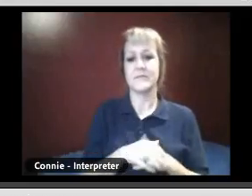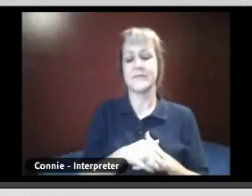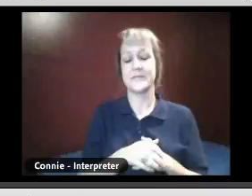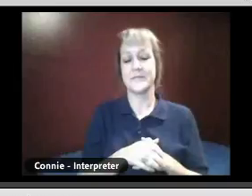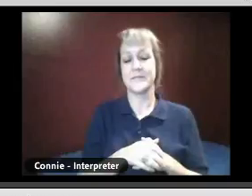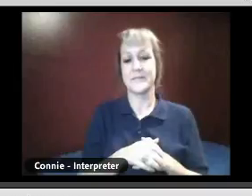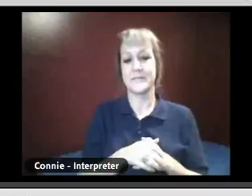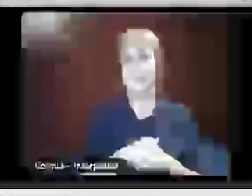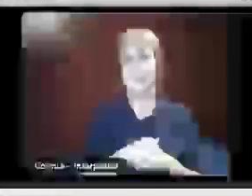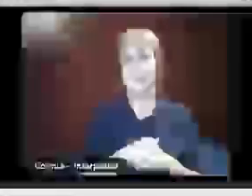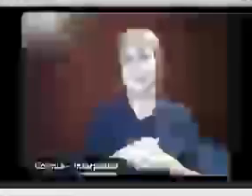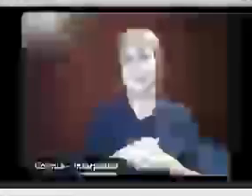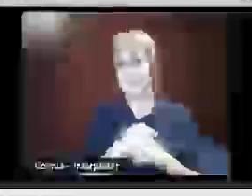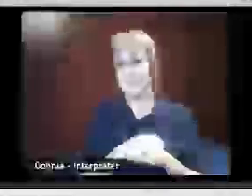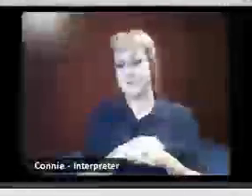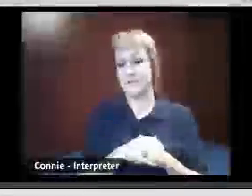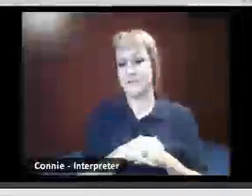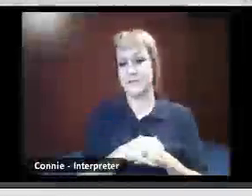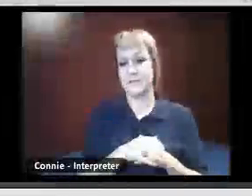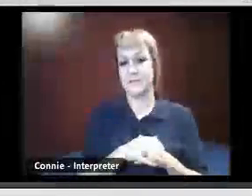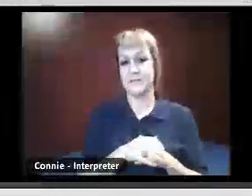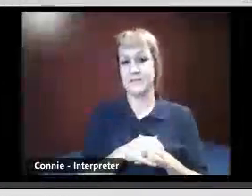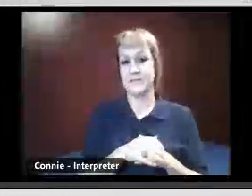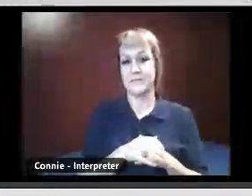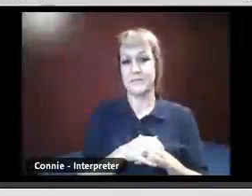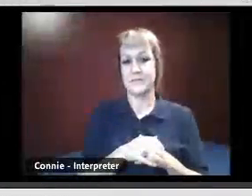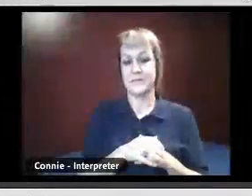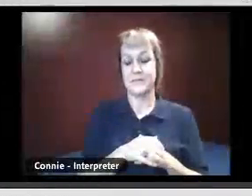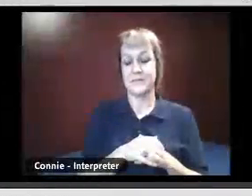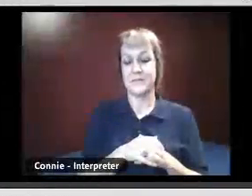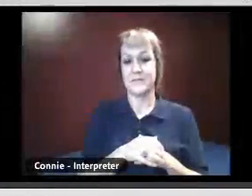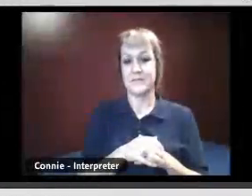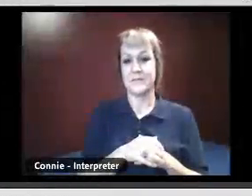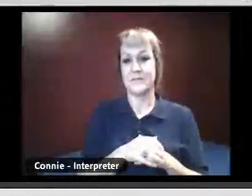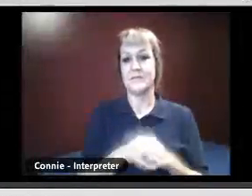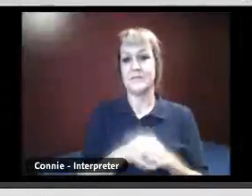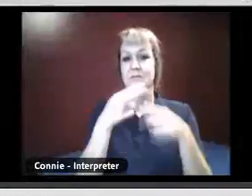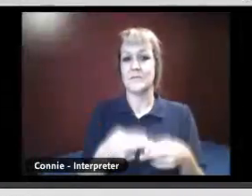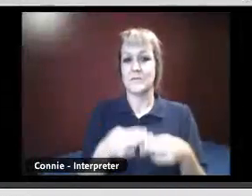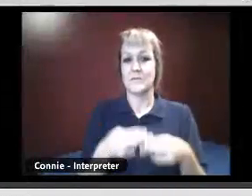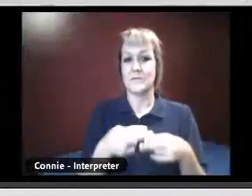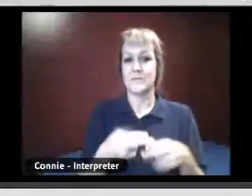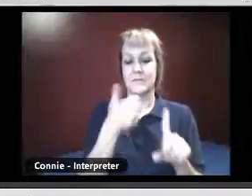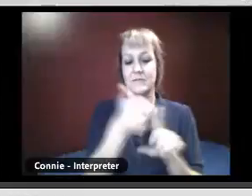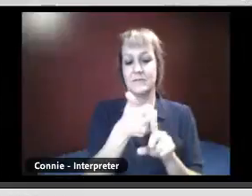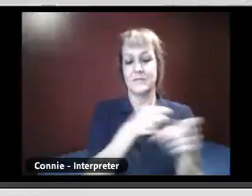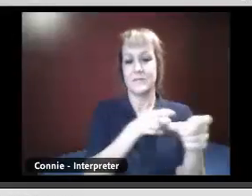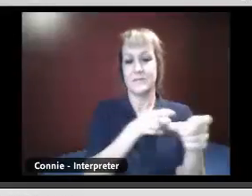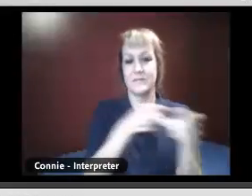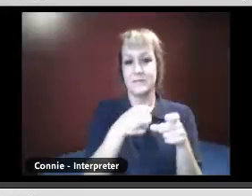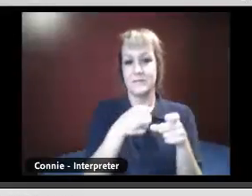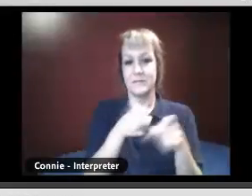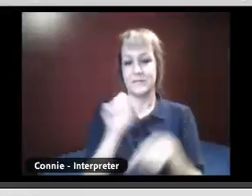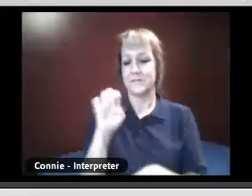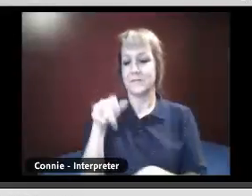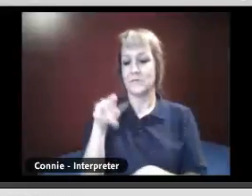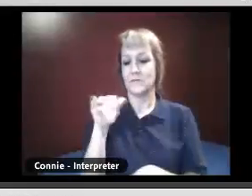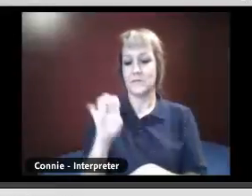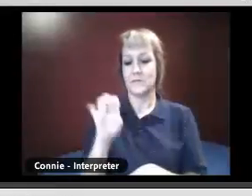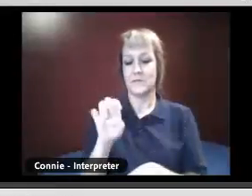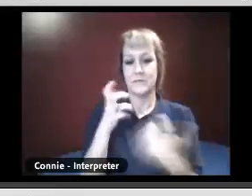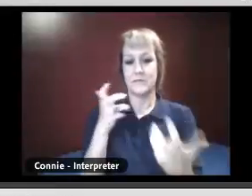here we go, you know, something that is called our self-management sequence, which aligns very,